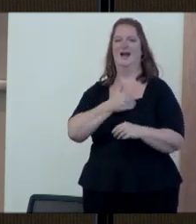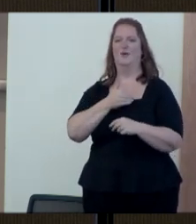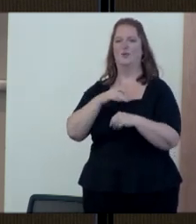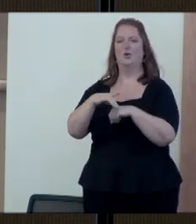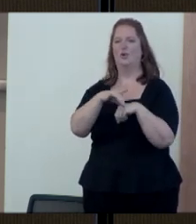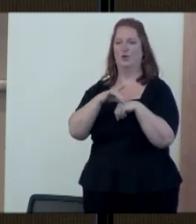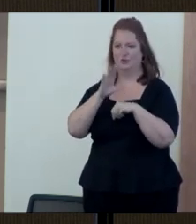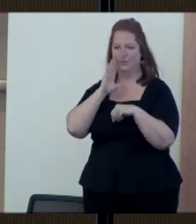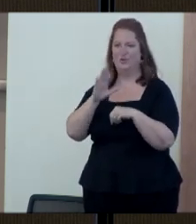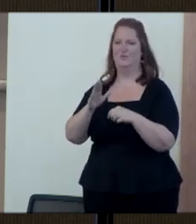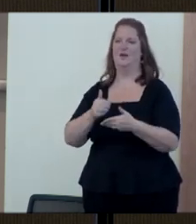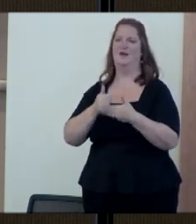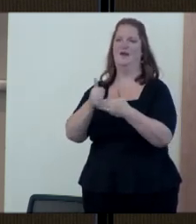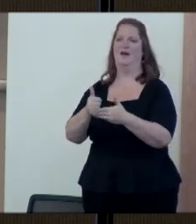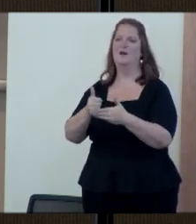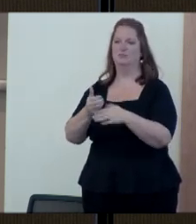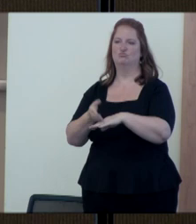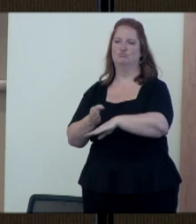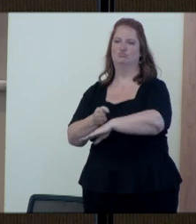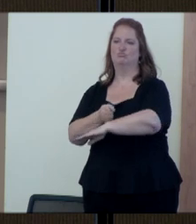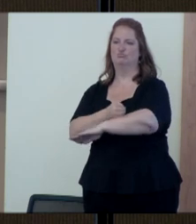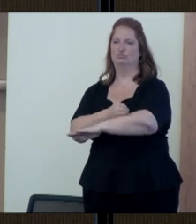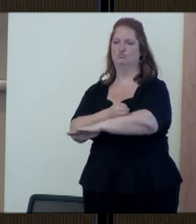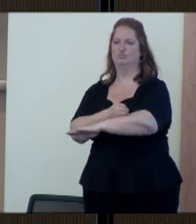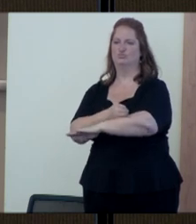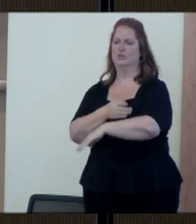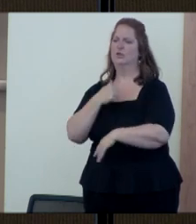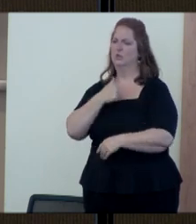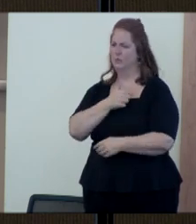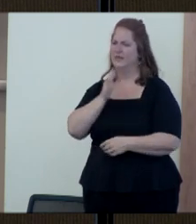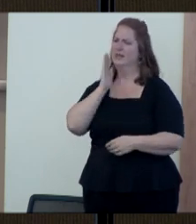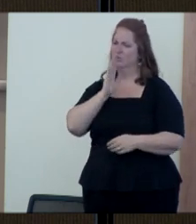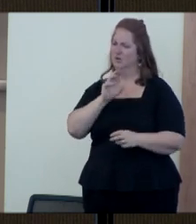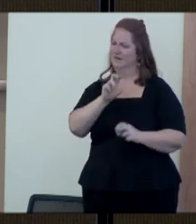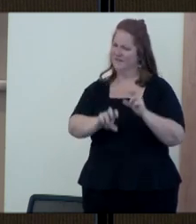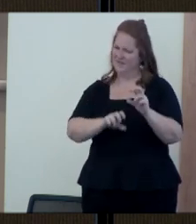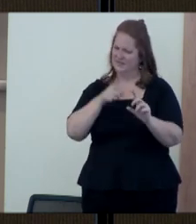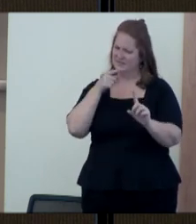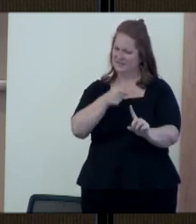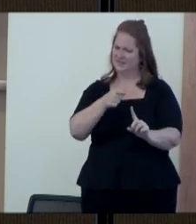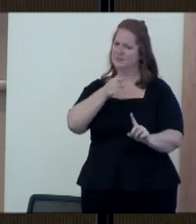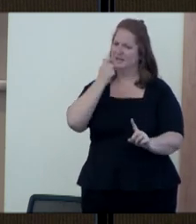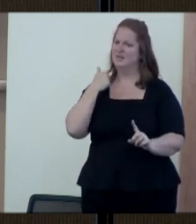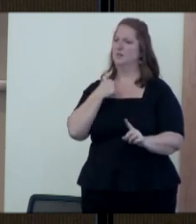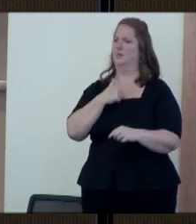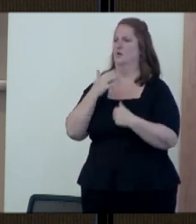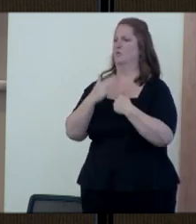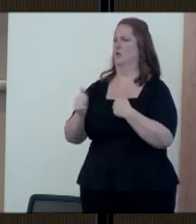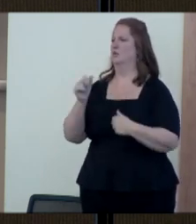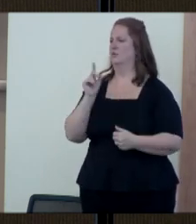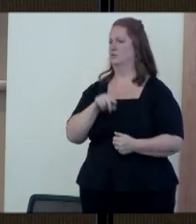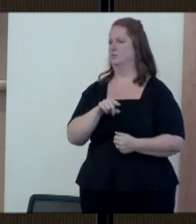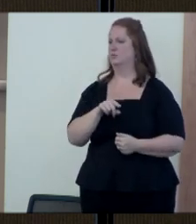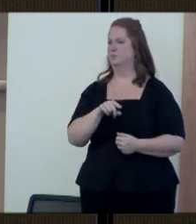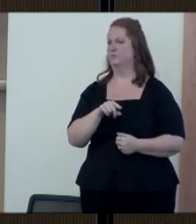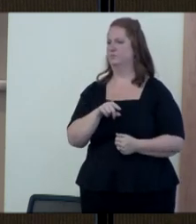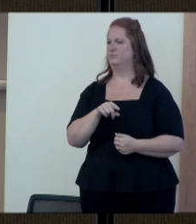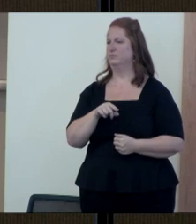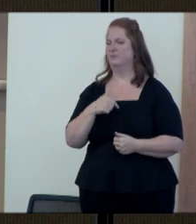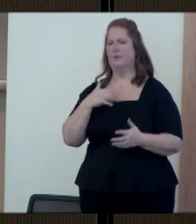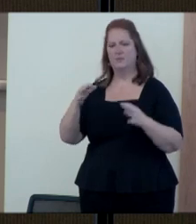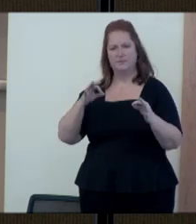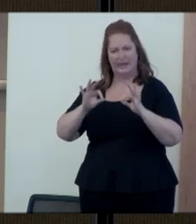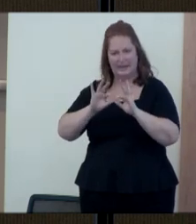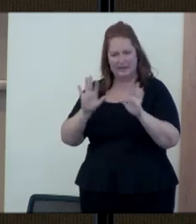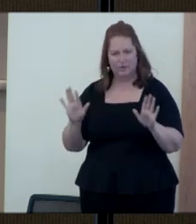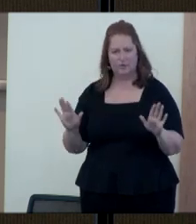sustain. This is where we will invest because it's where we're called to be. So let me be clear about